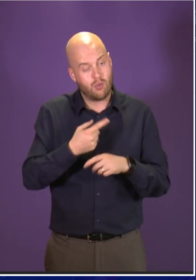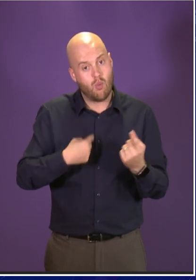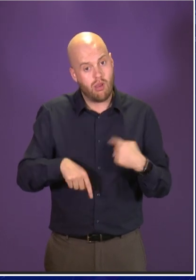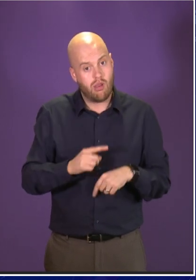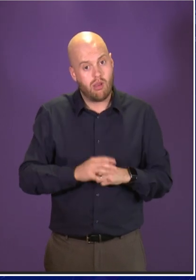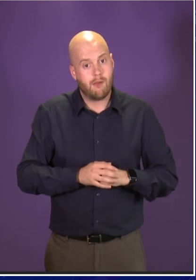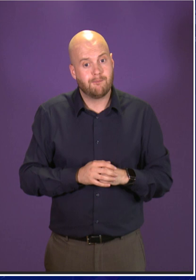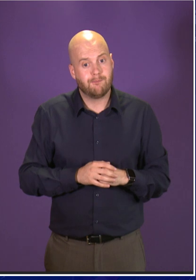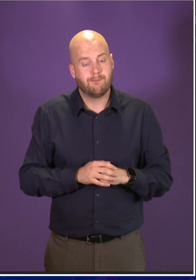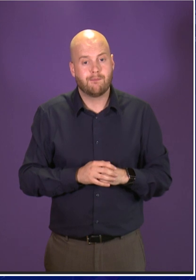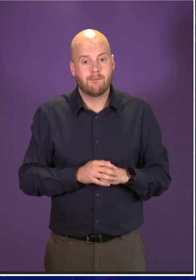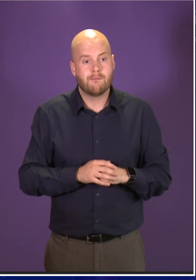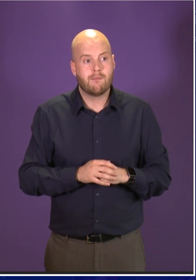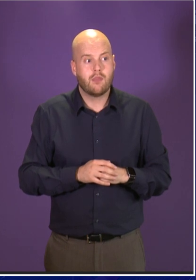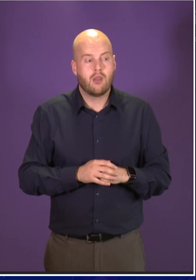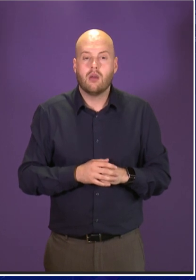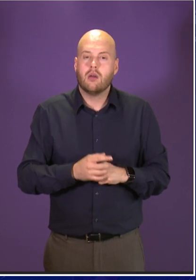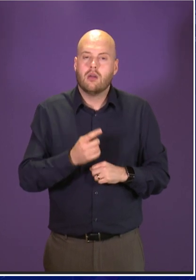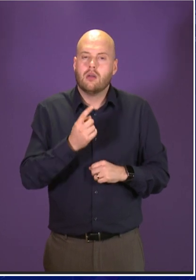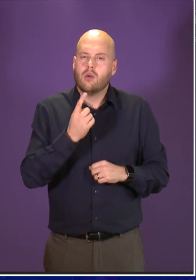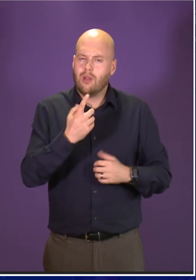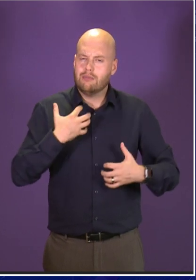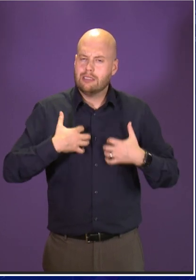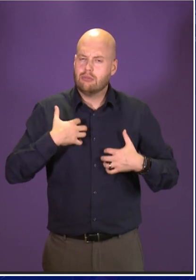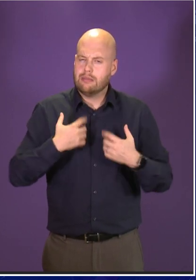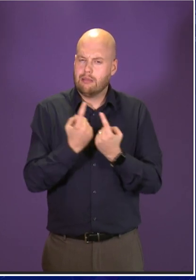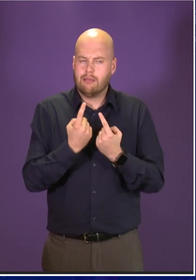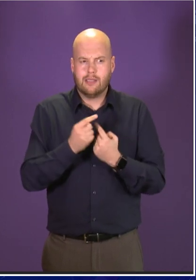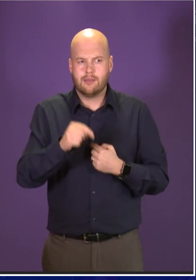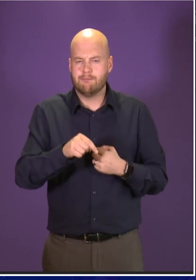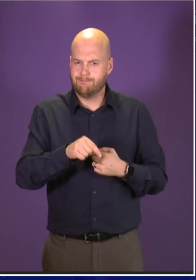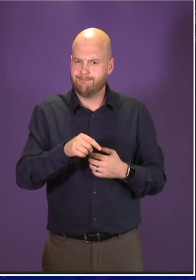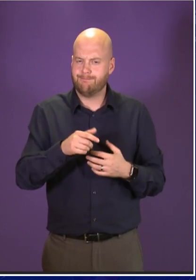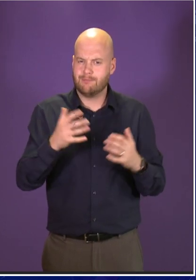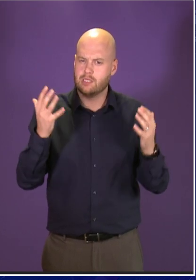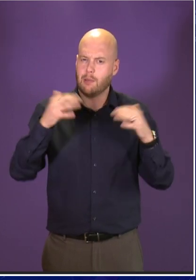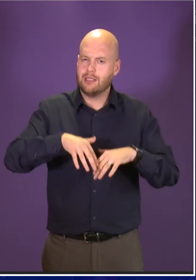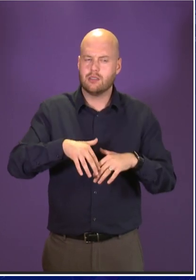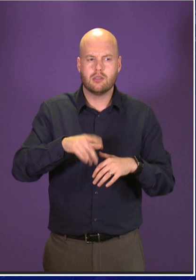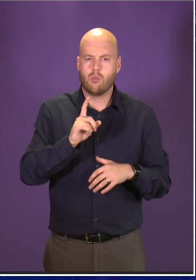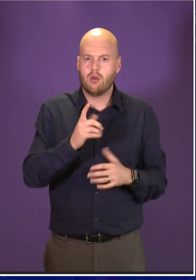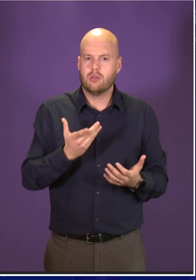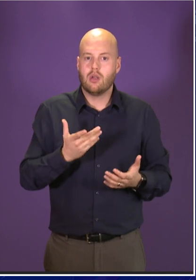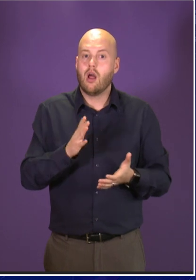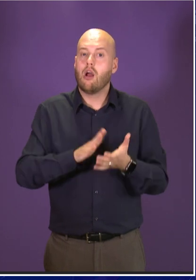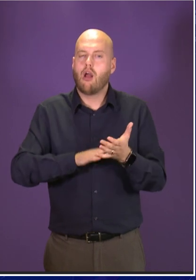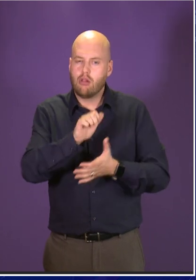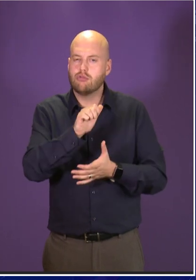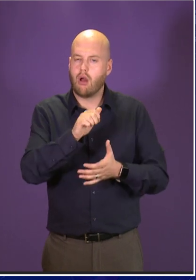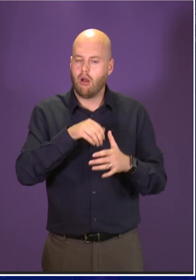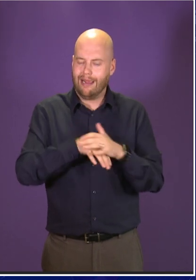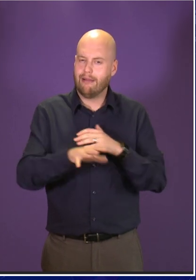summit particularly struck me, and that was culture in a networked world. As